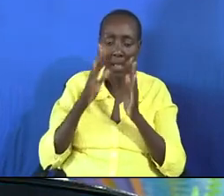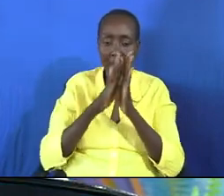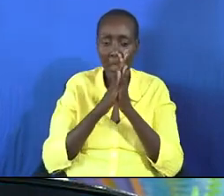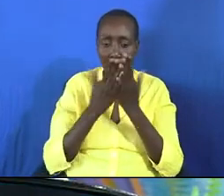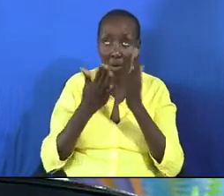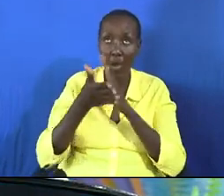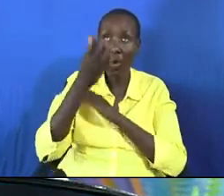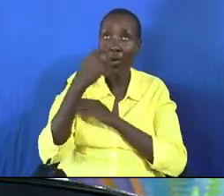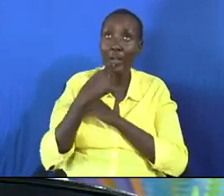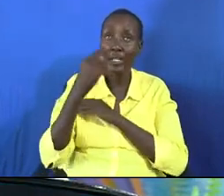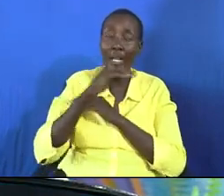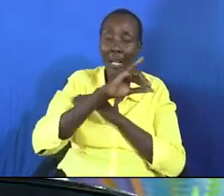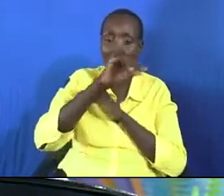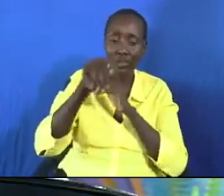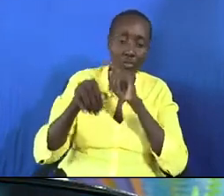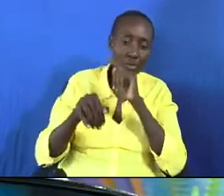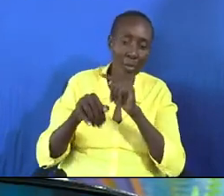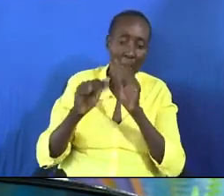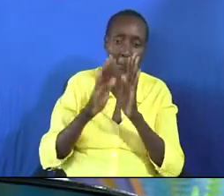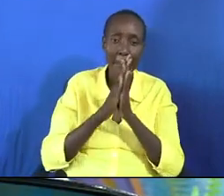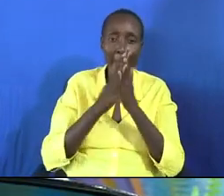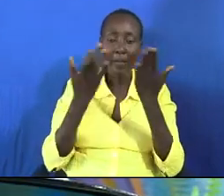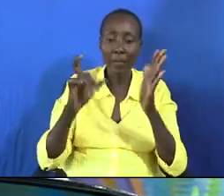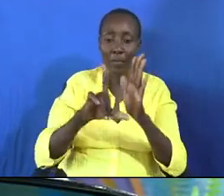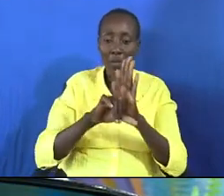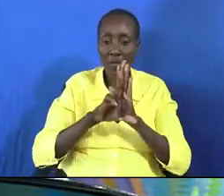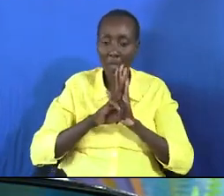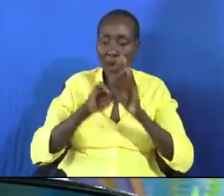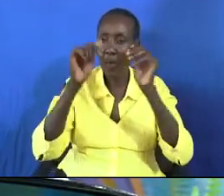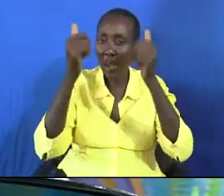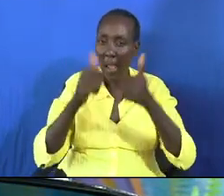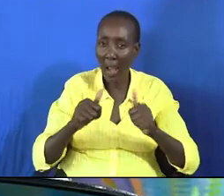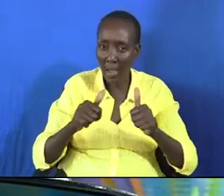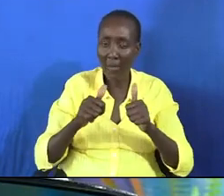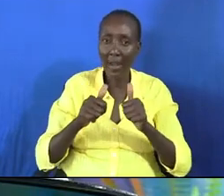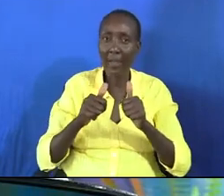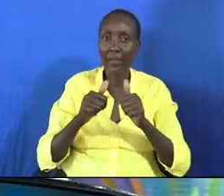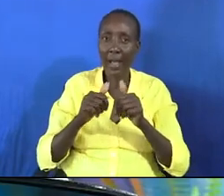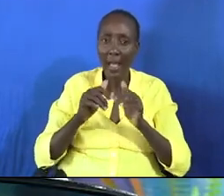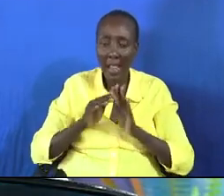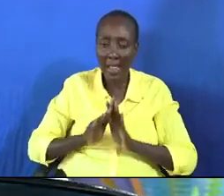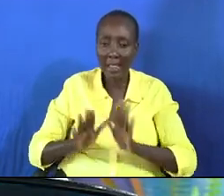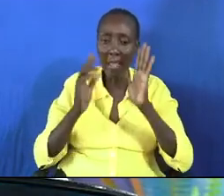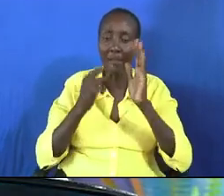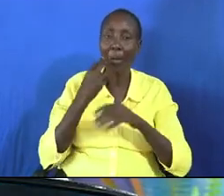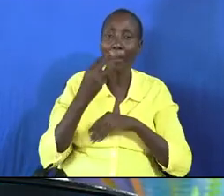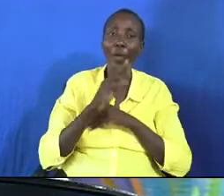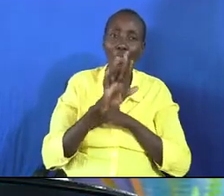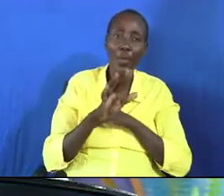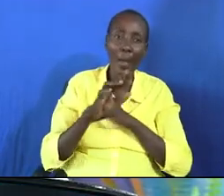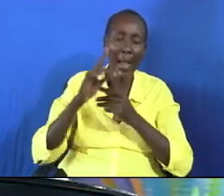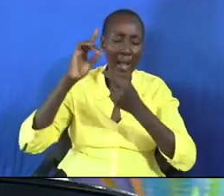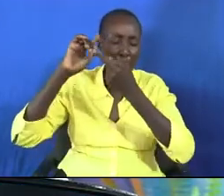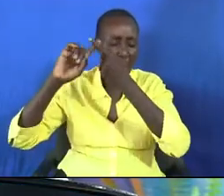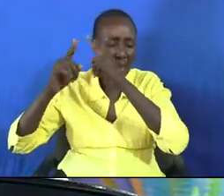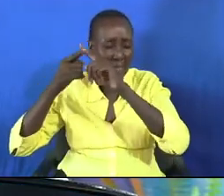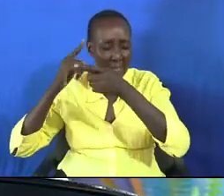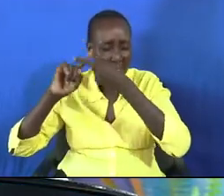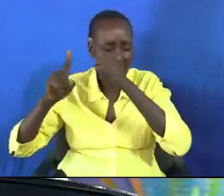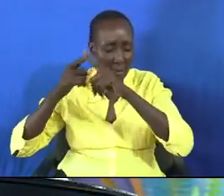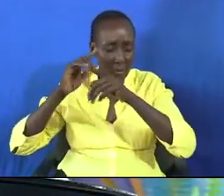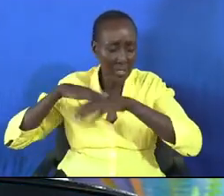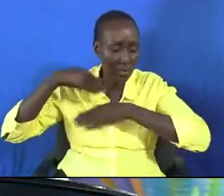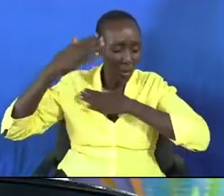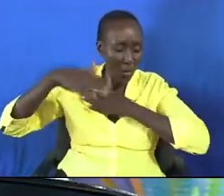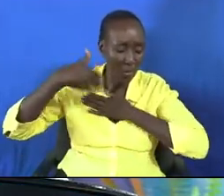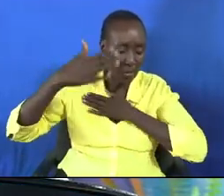of God telling Joshua, "The book of the law shall not depart from your mouth, and you shall meditate in it day